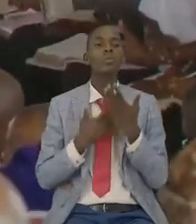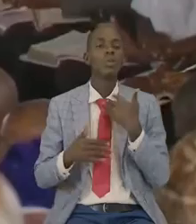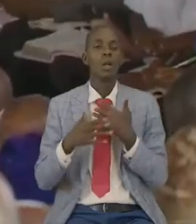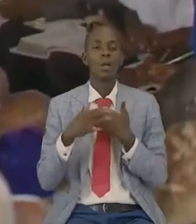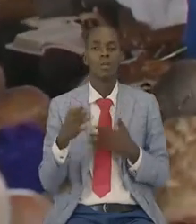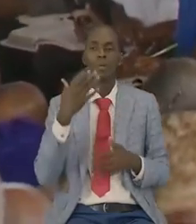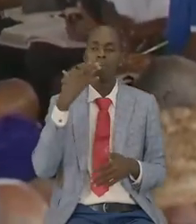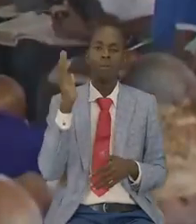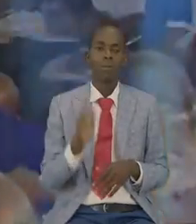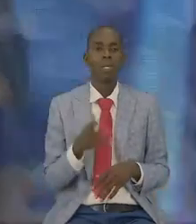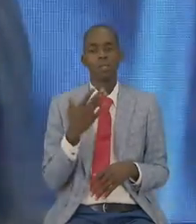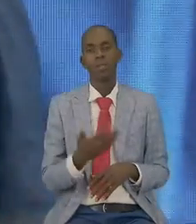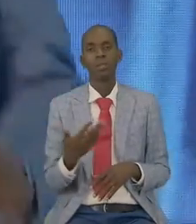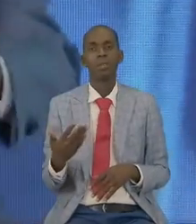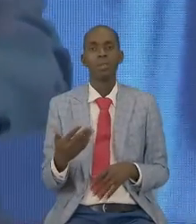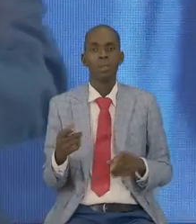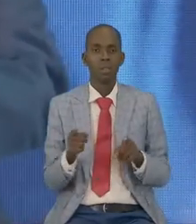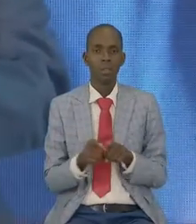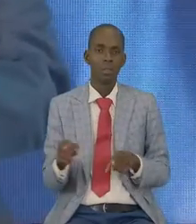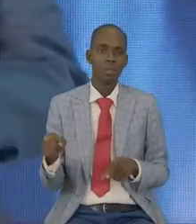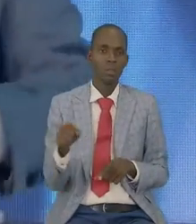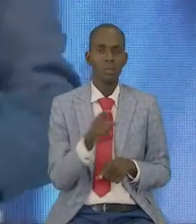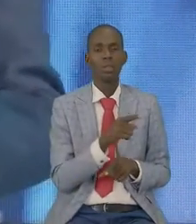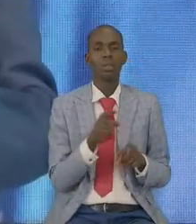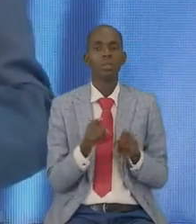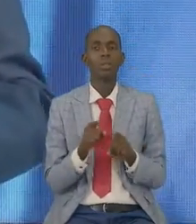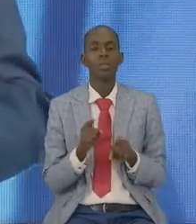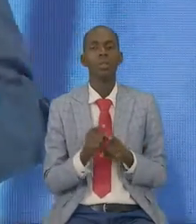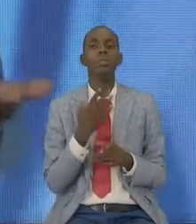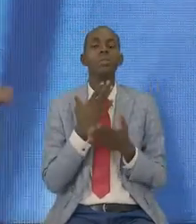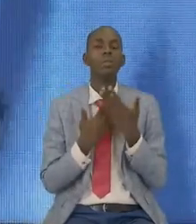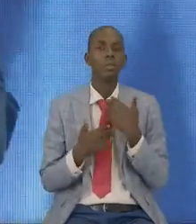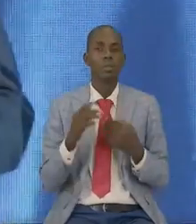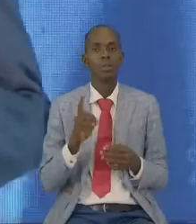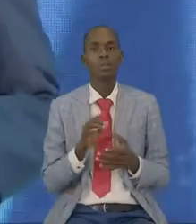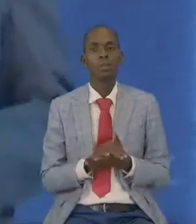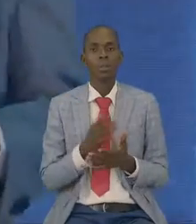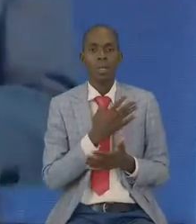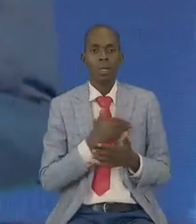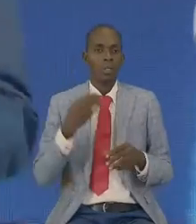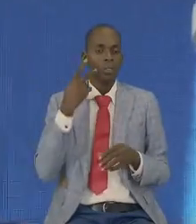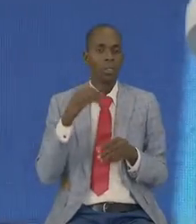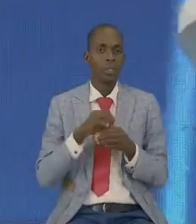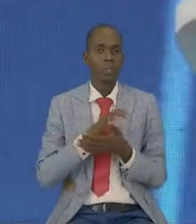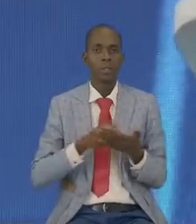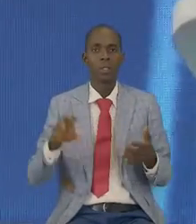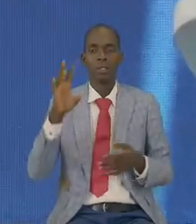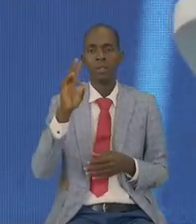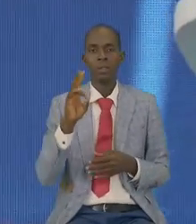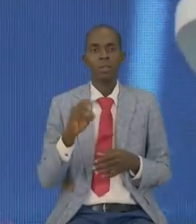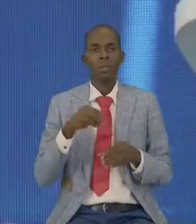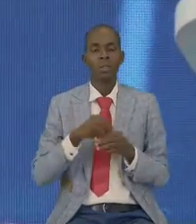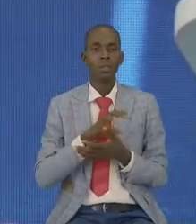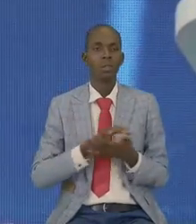evil things, as they also lusted. And then in verse 7, it says in